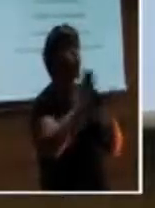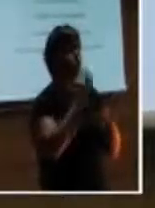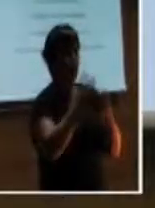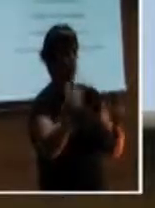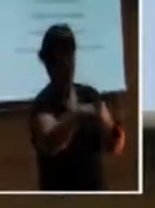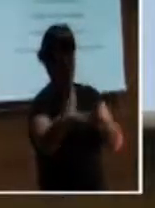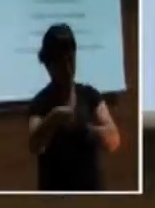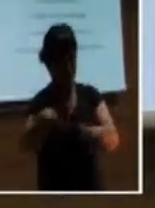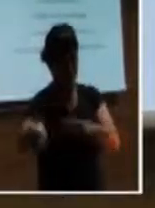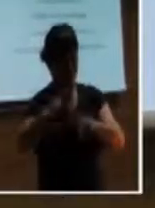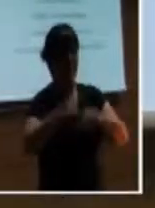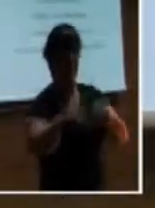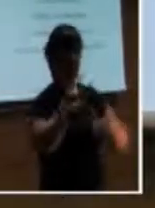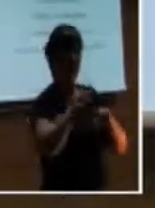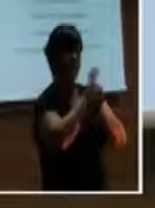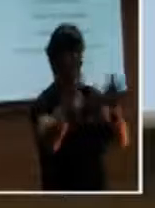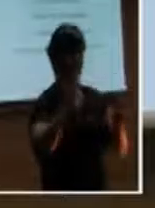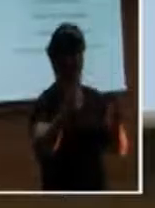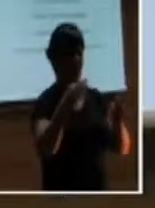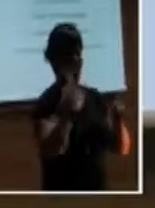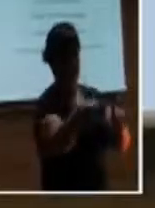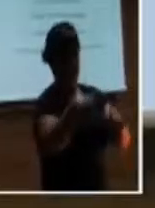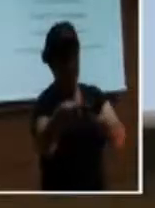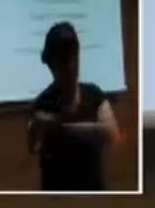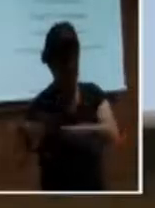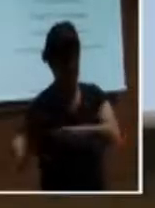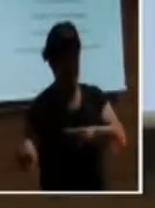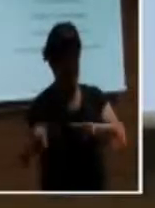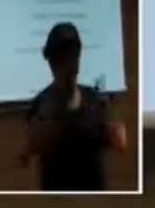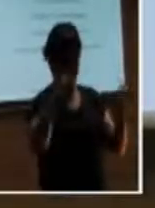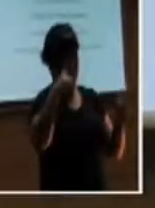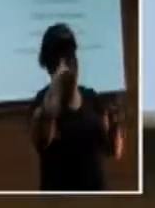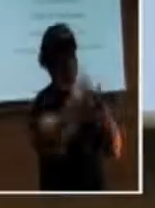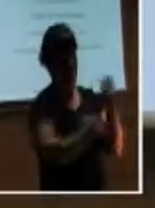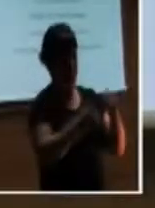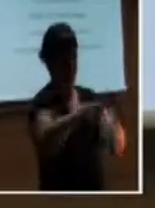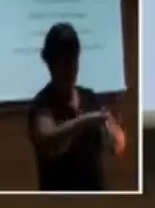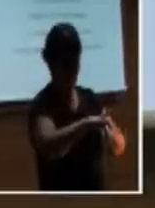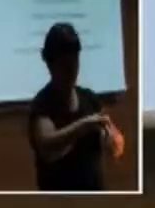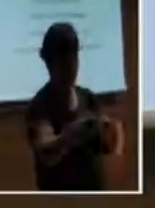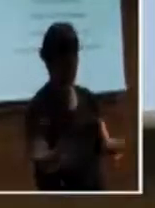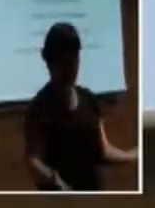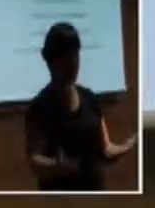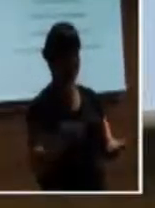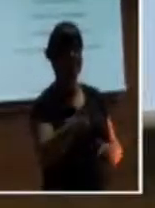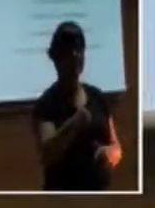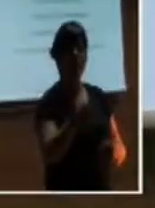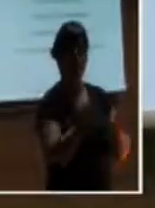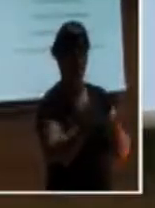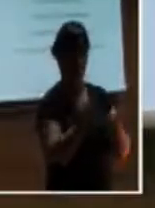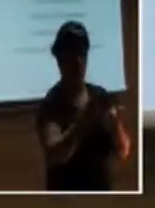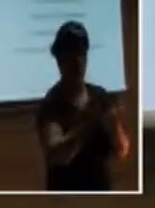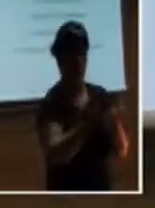day, the courses were completed by over 80,000 participants within